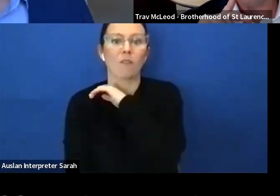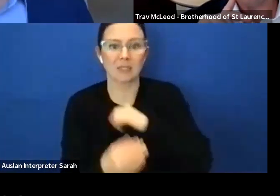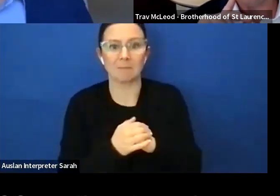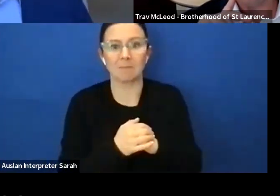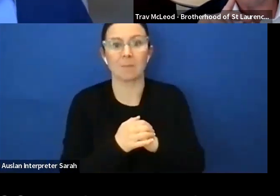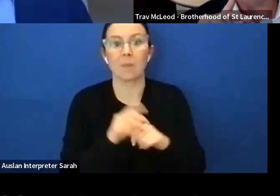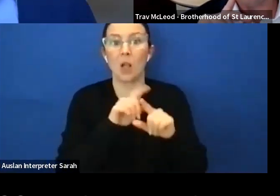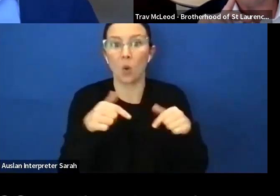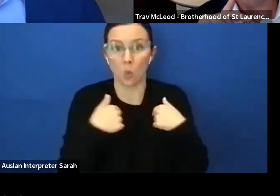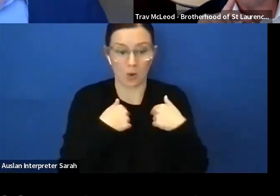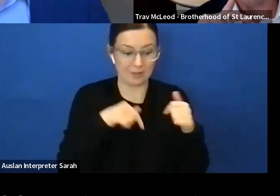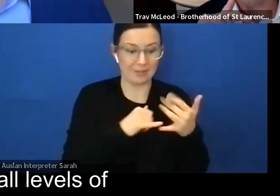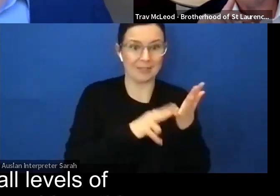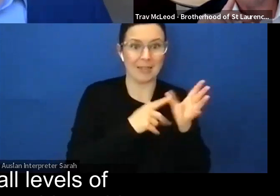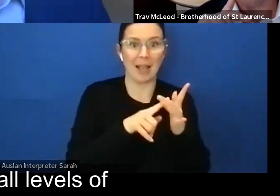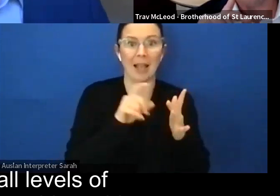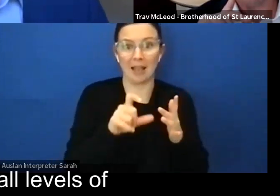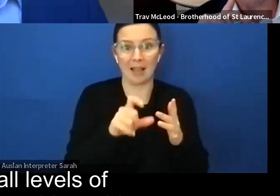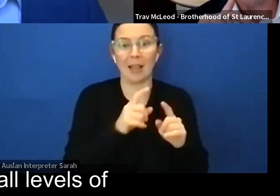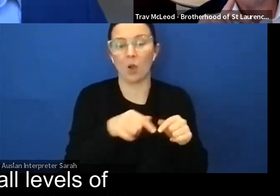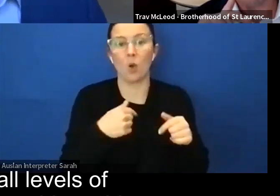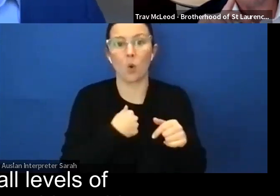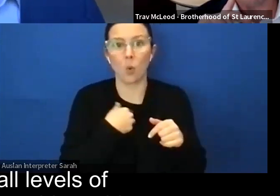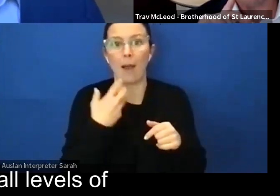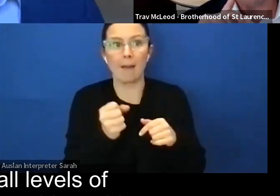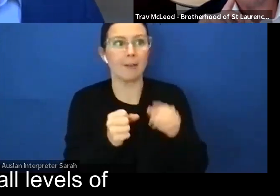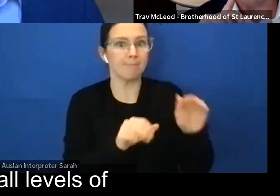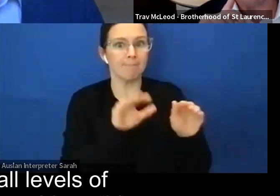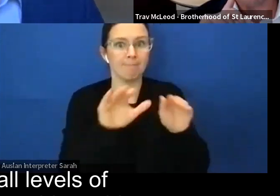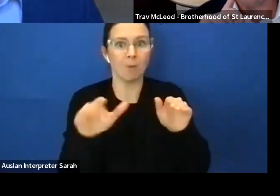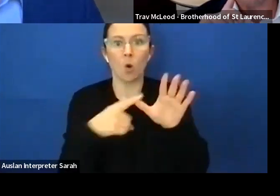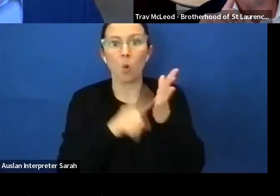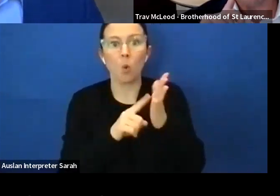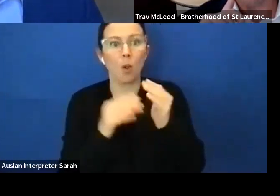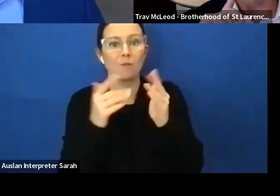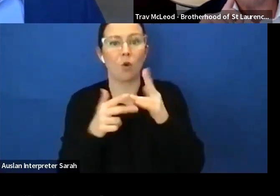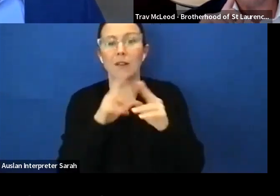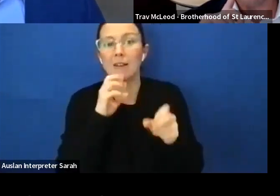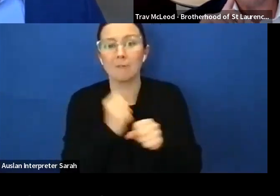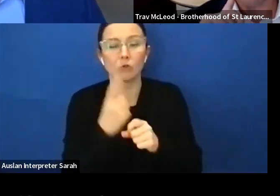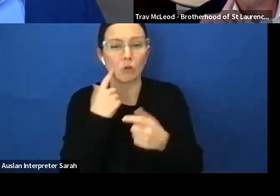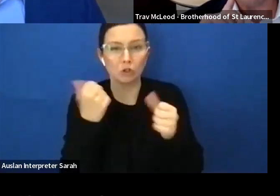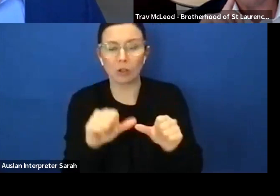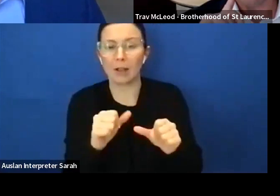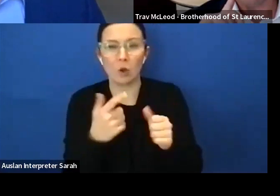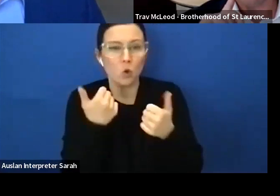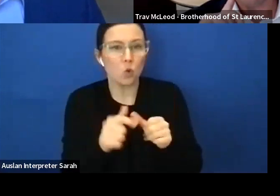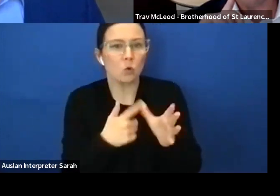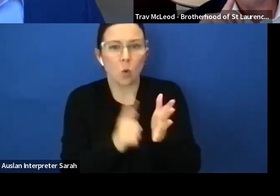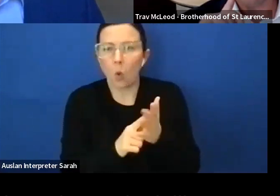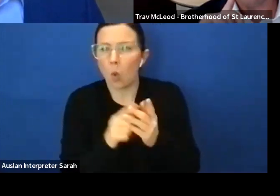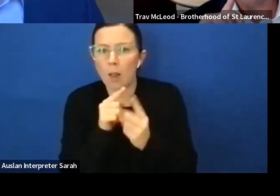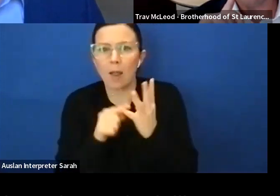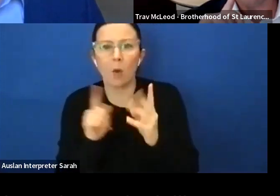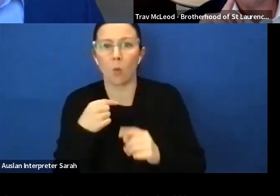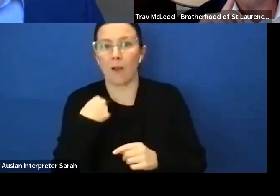And we within SNAIC continue to work and press all levels of government to achieve this, using every lever that we have. So